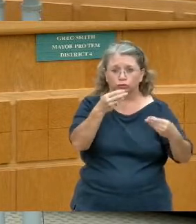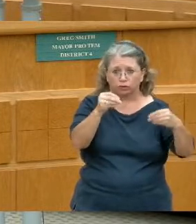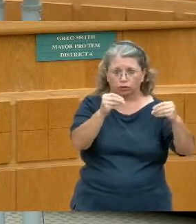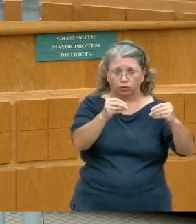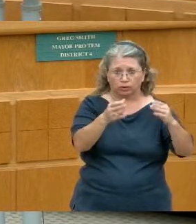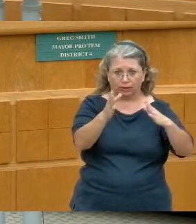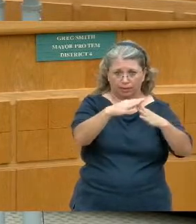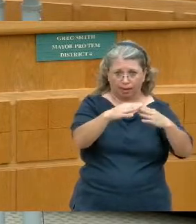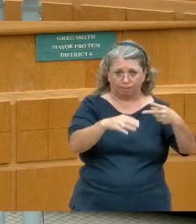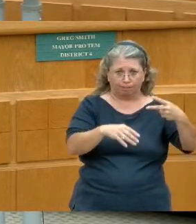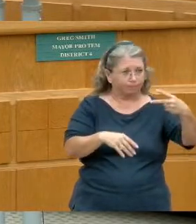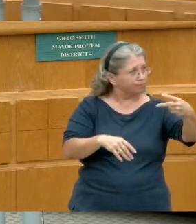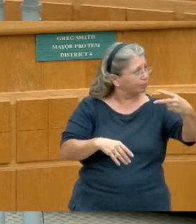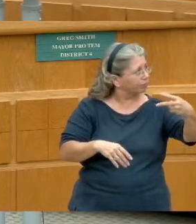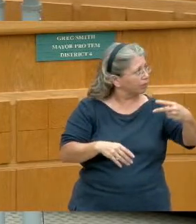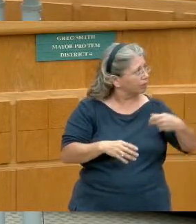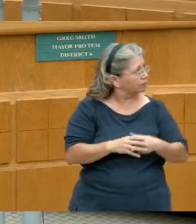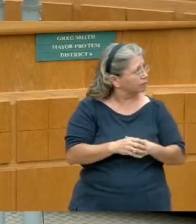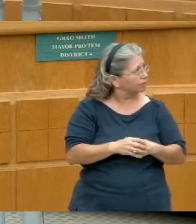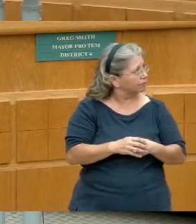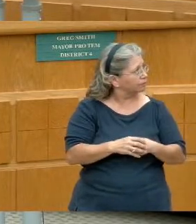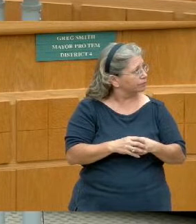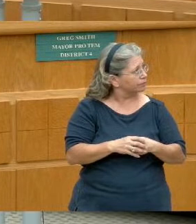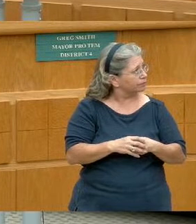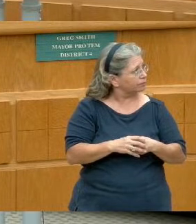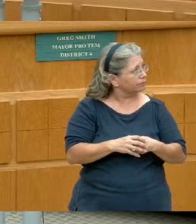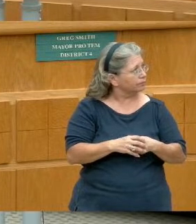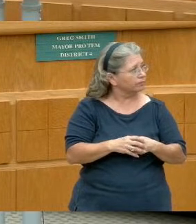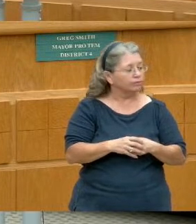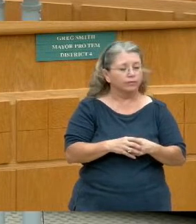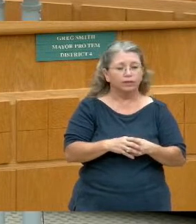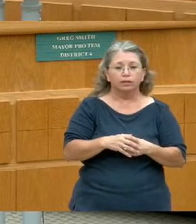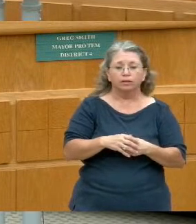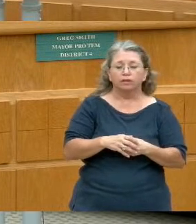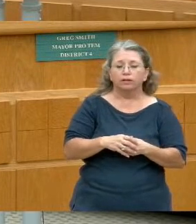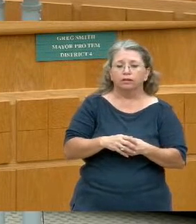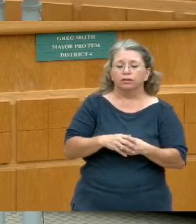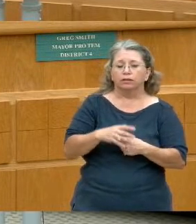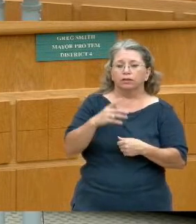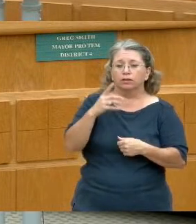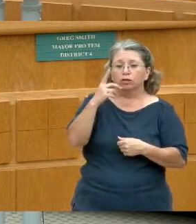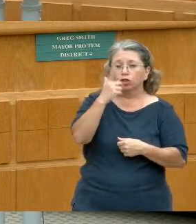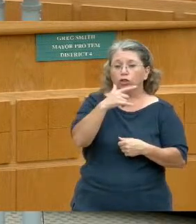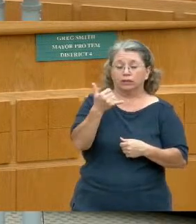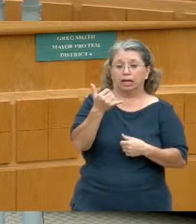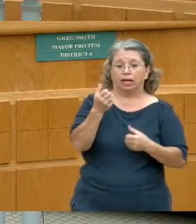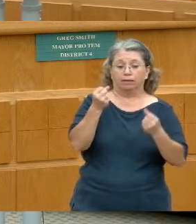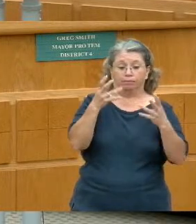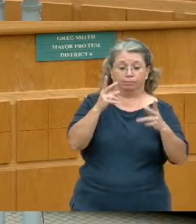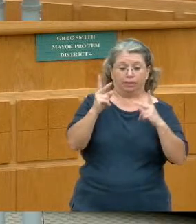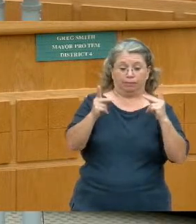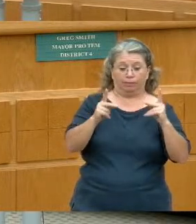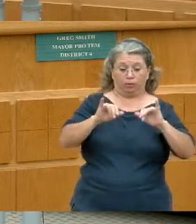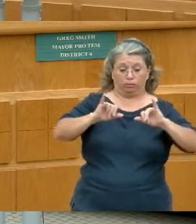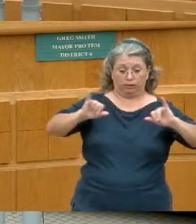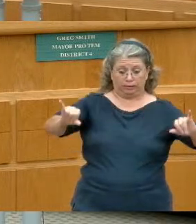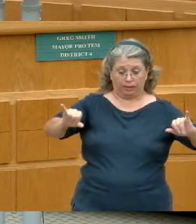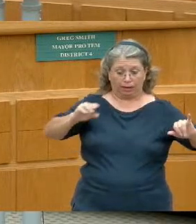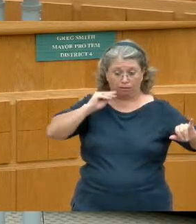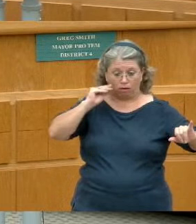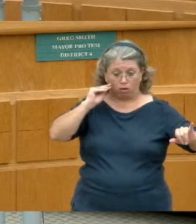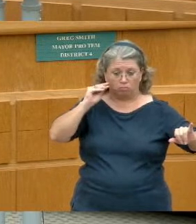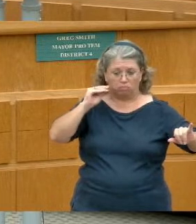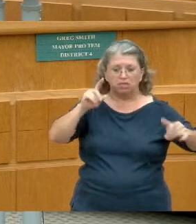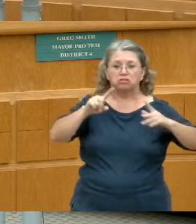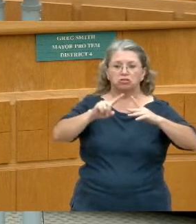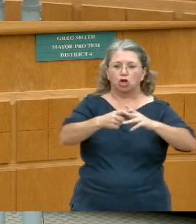And what you can see is that it looks like a whole lot of people, when they're staying at home, are working on their house, as opposed to